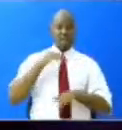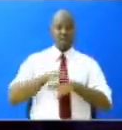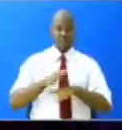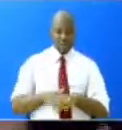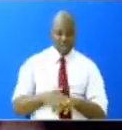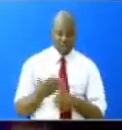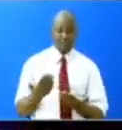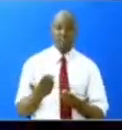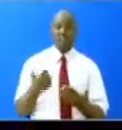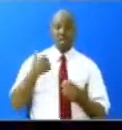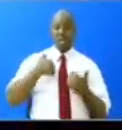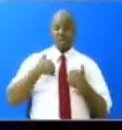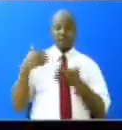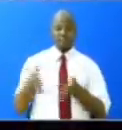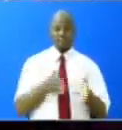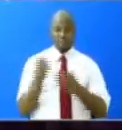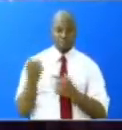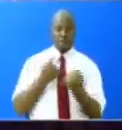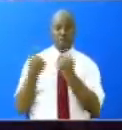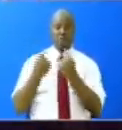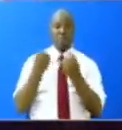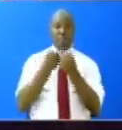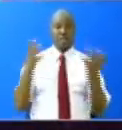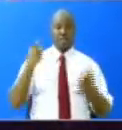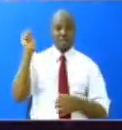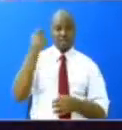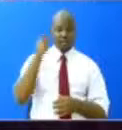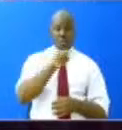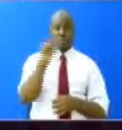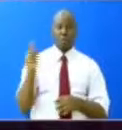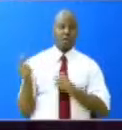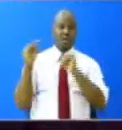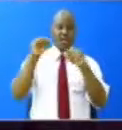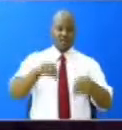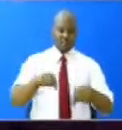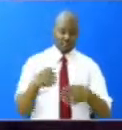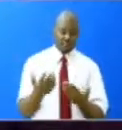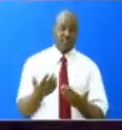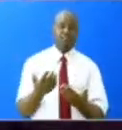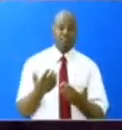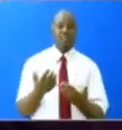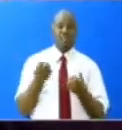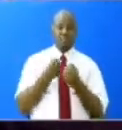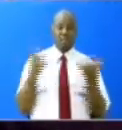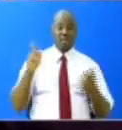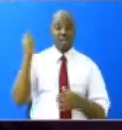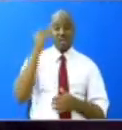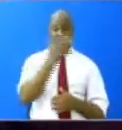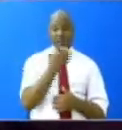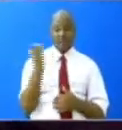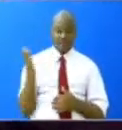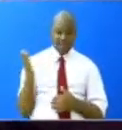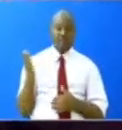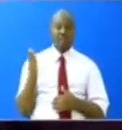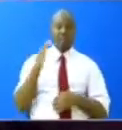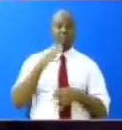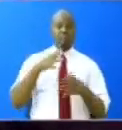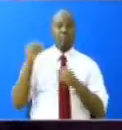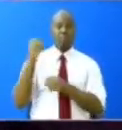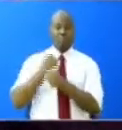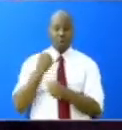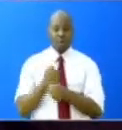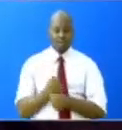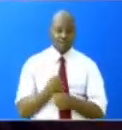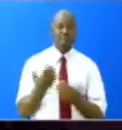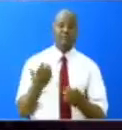I'll have an opportunity to talk to many Kenyans who don't come to public rallies. There are many Kenyans who, because they are working, they